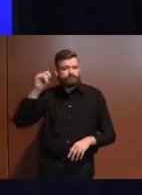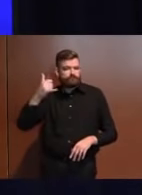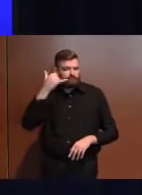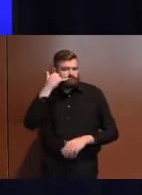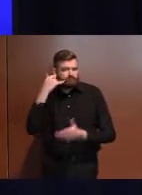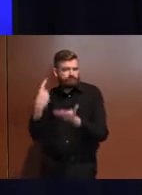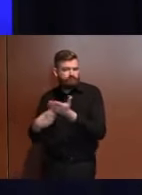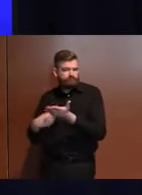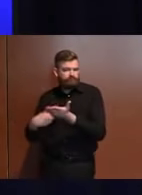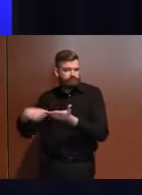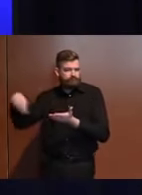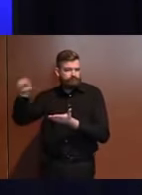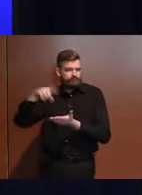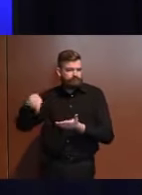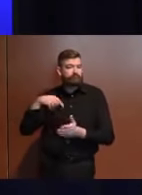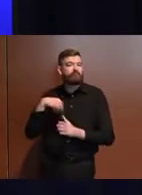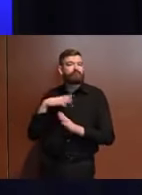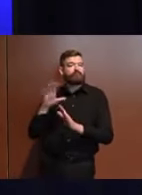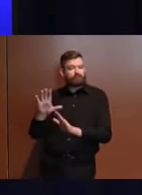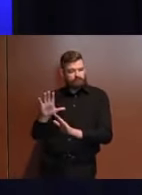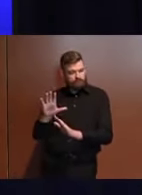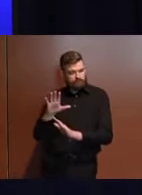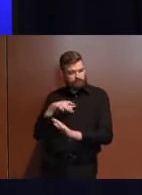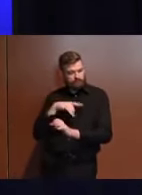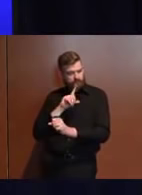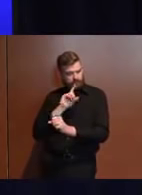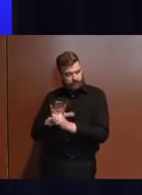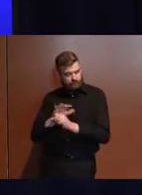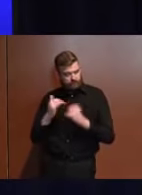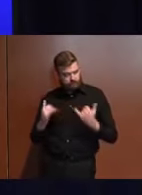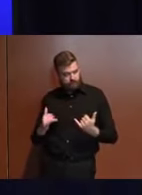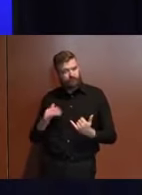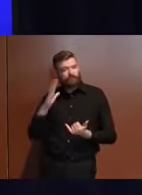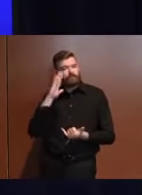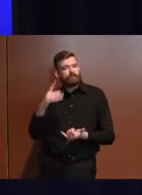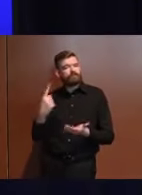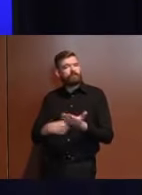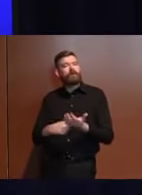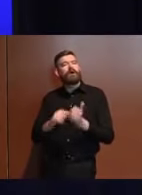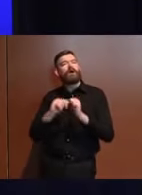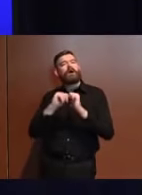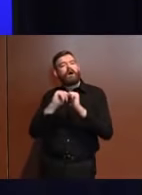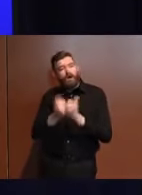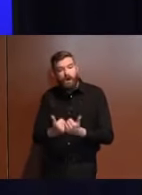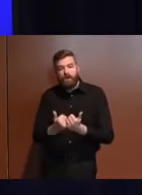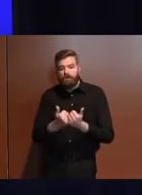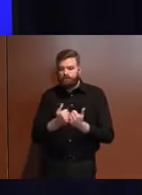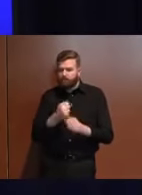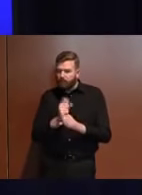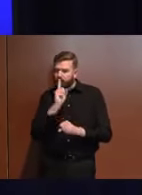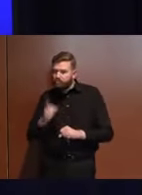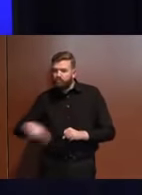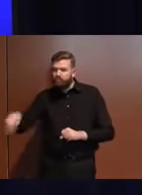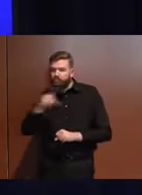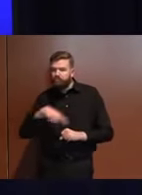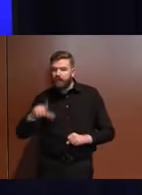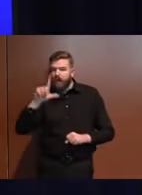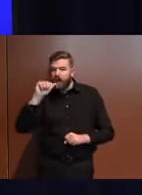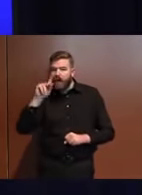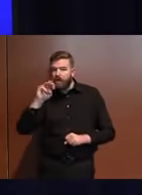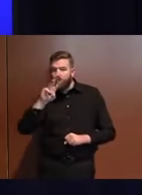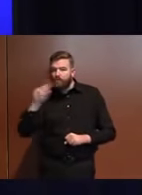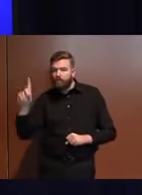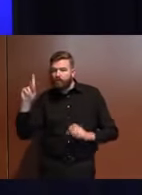only did I assure them that today that we would talk about how compliant they are. The incident that happened the other night was